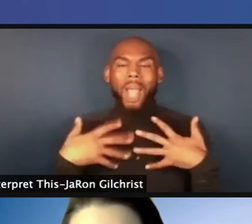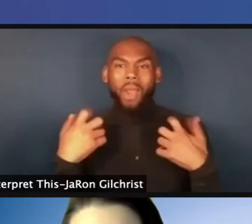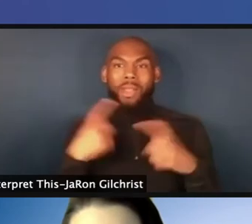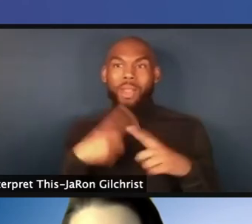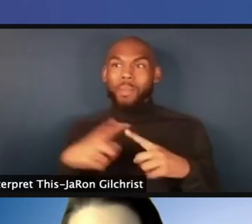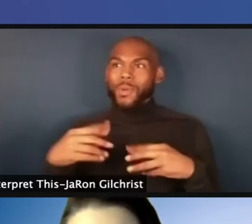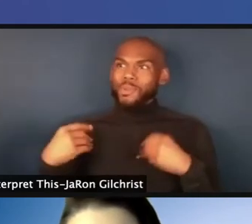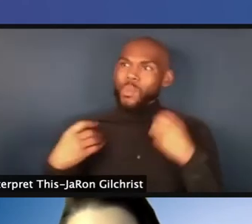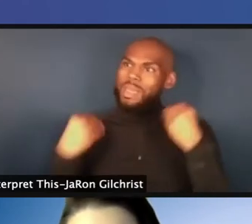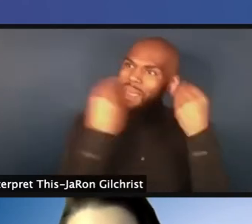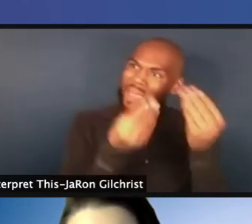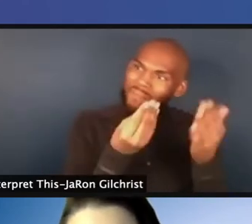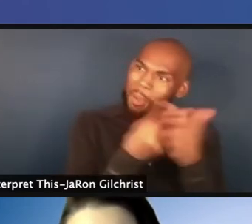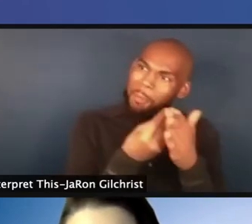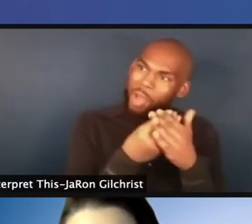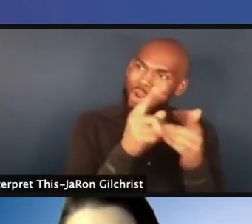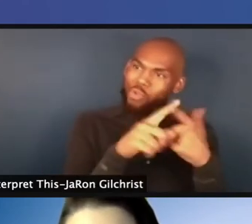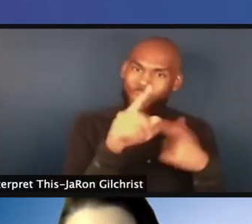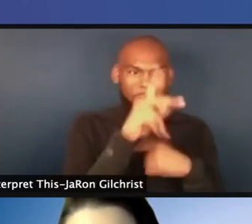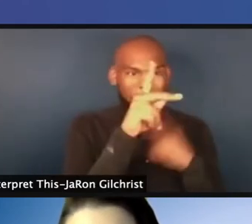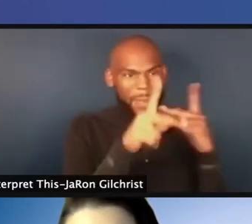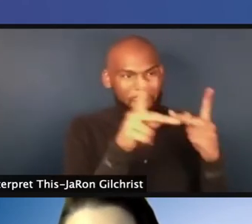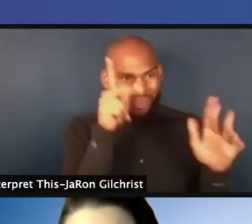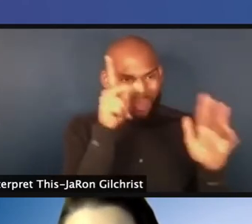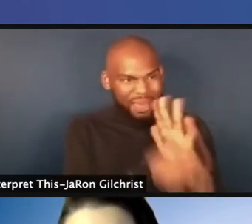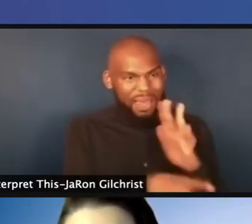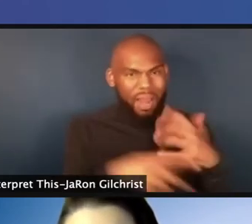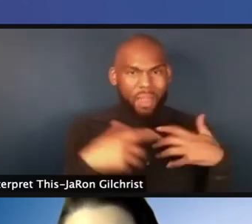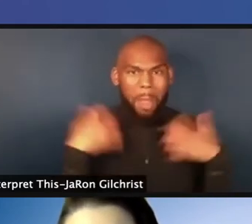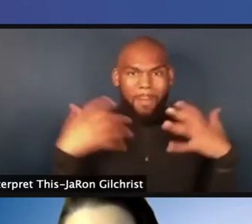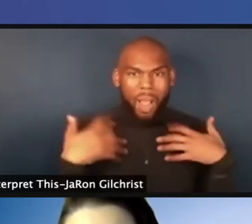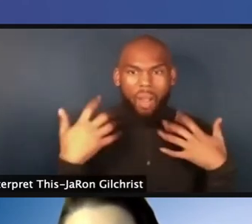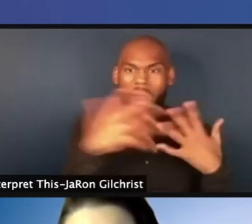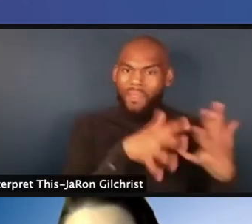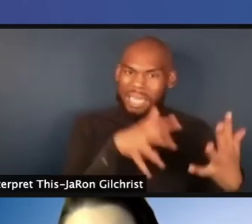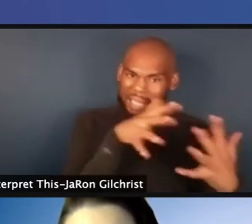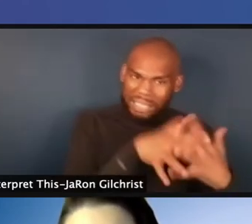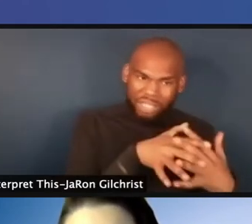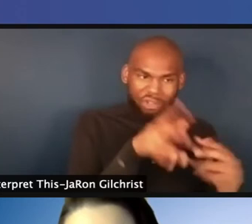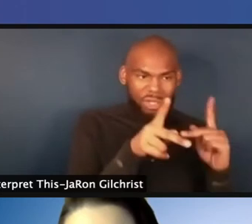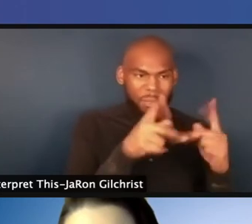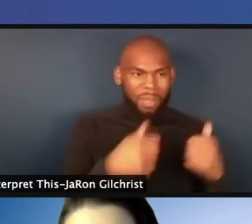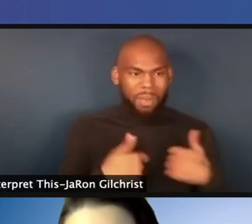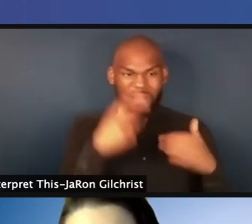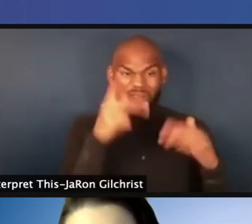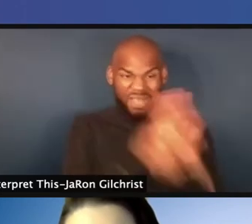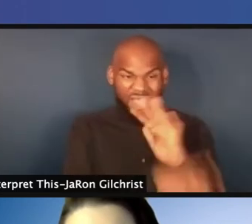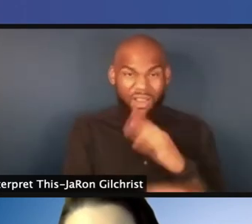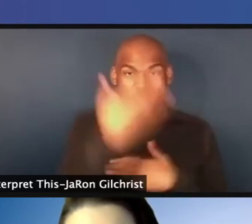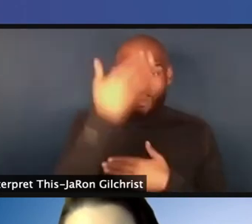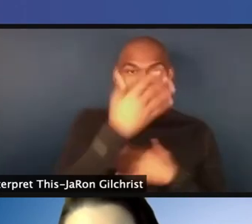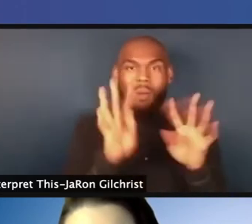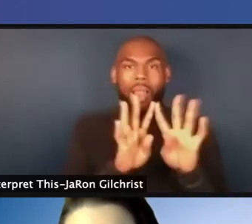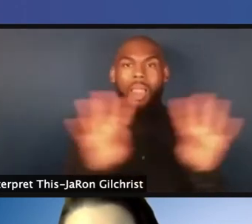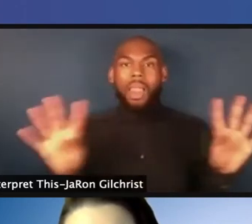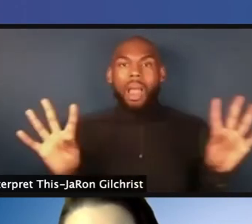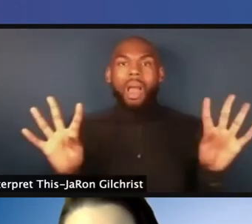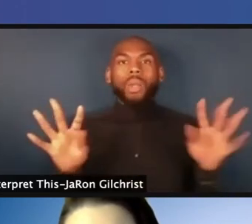polar bears, but killing also the Indigenous people who live on those lands, killing the frontline communities. I mean,